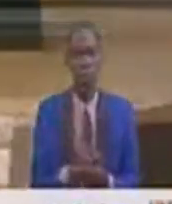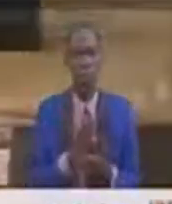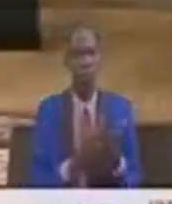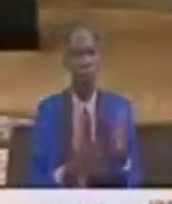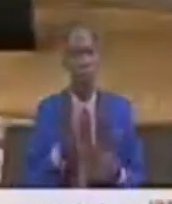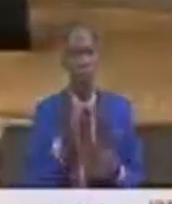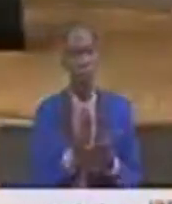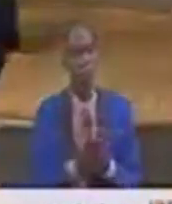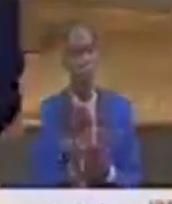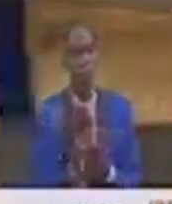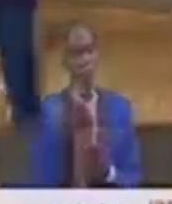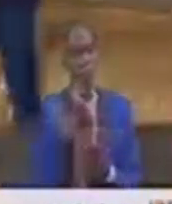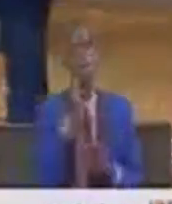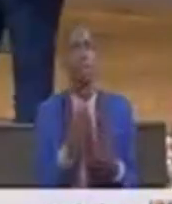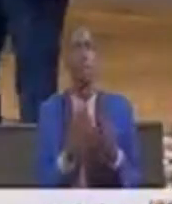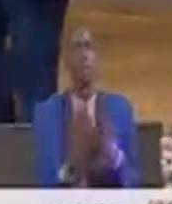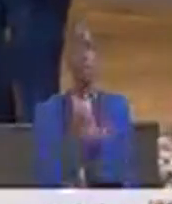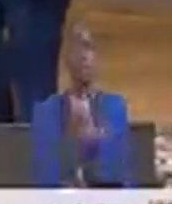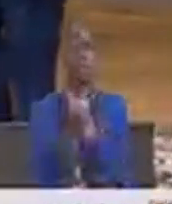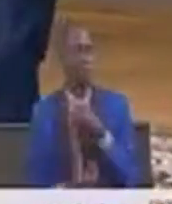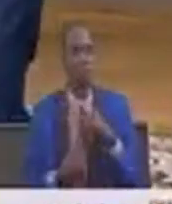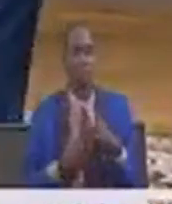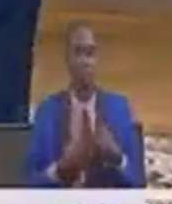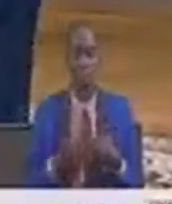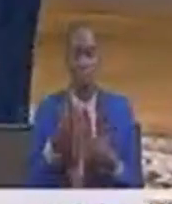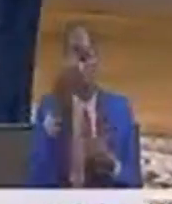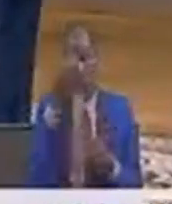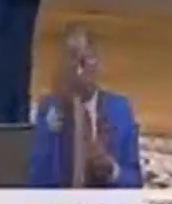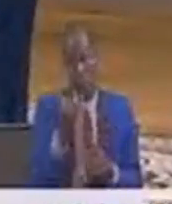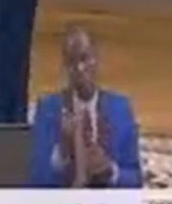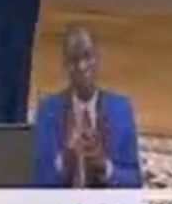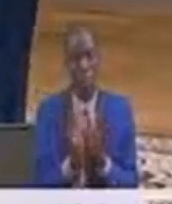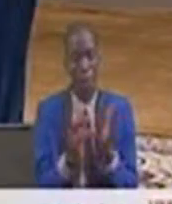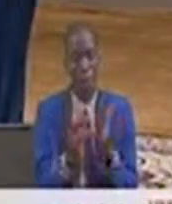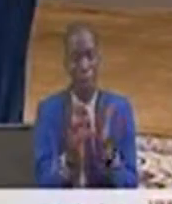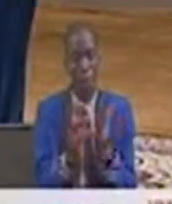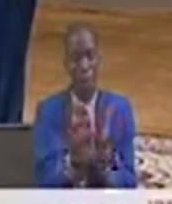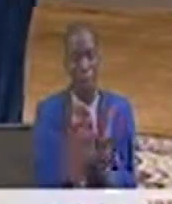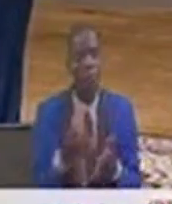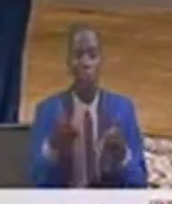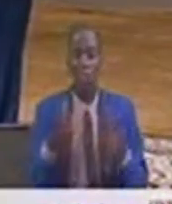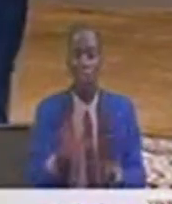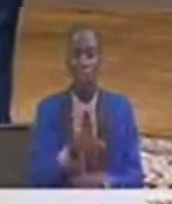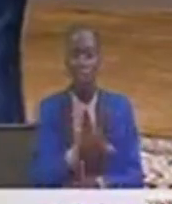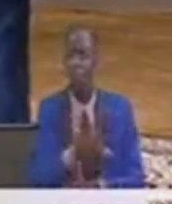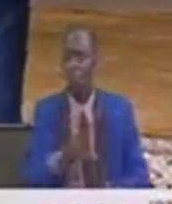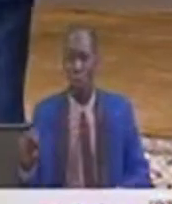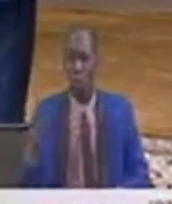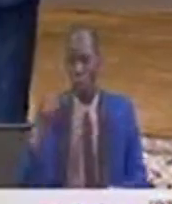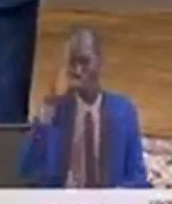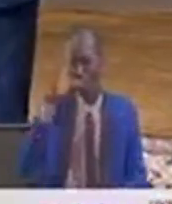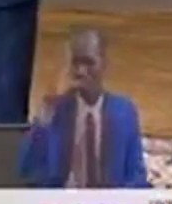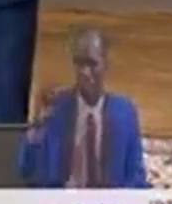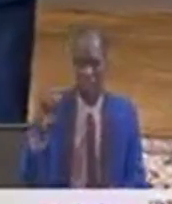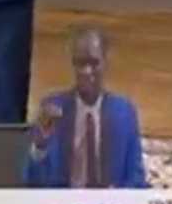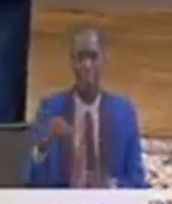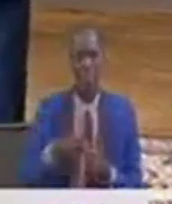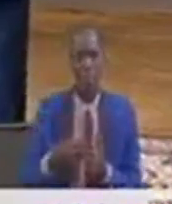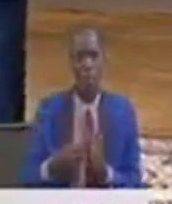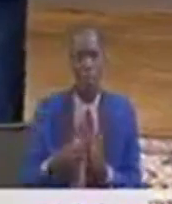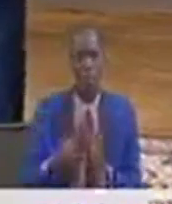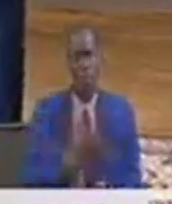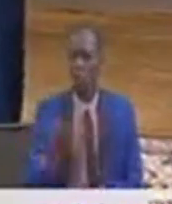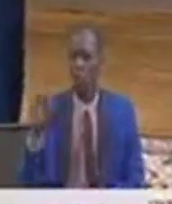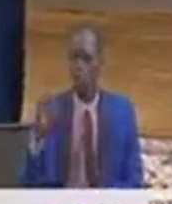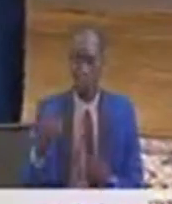Bible says, let no man here, no man there, no man in the past generation, no man in